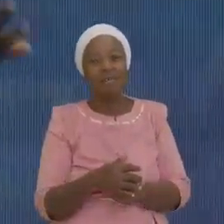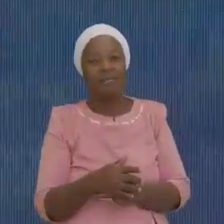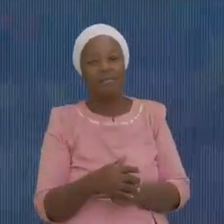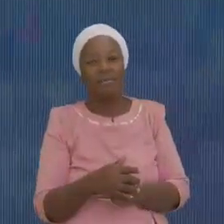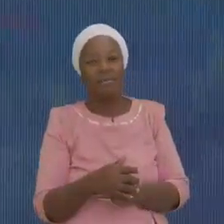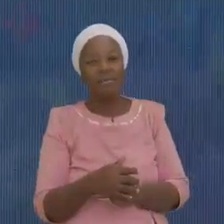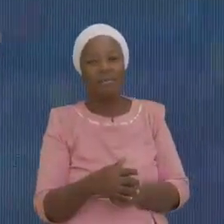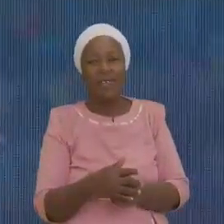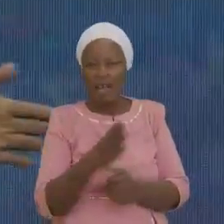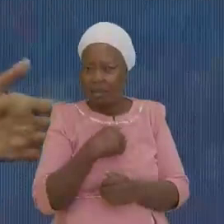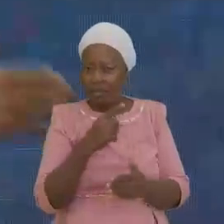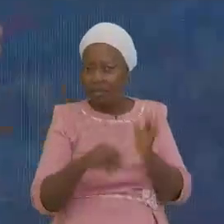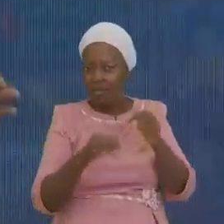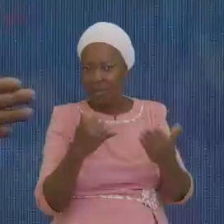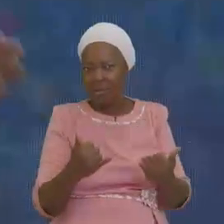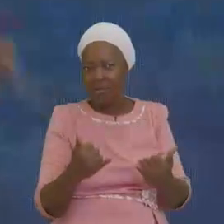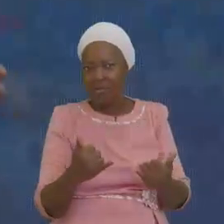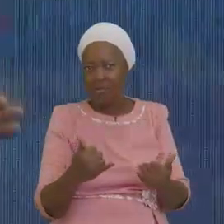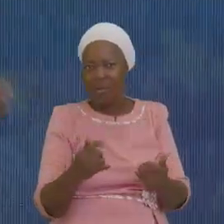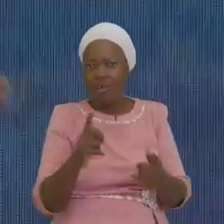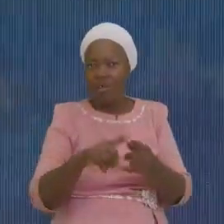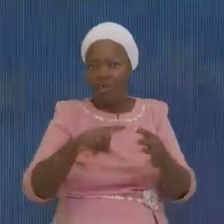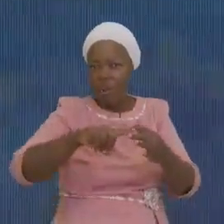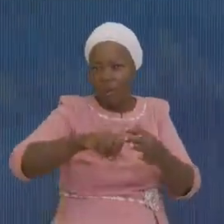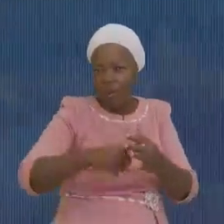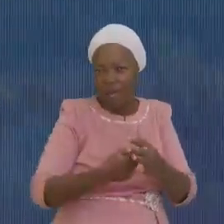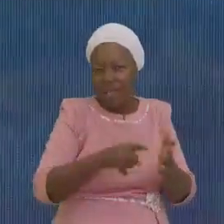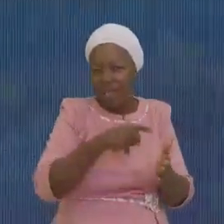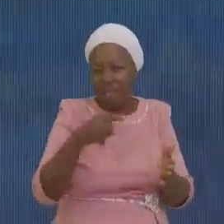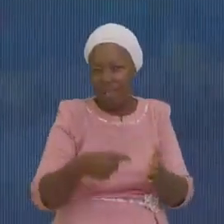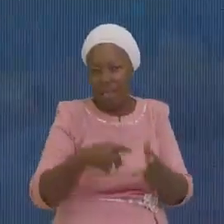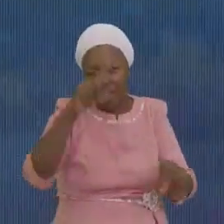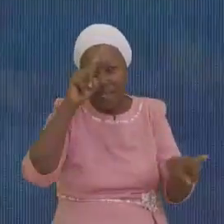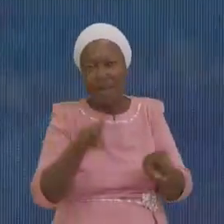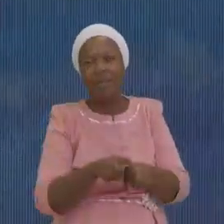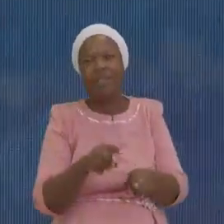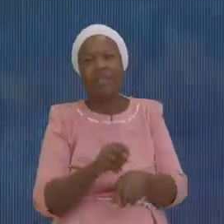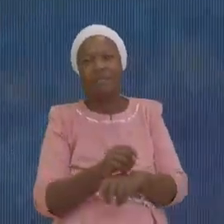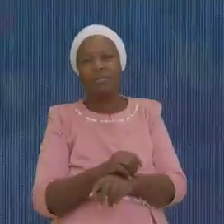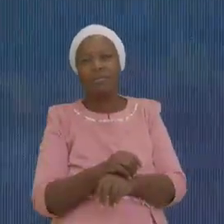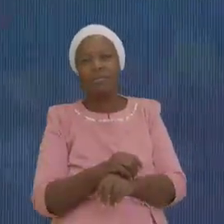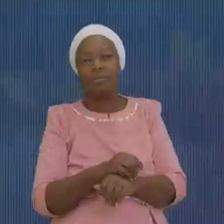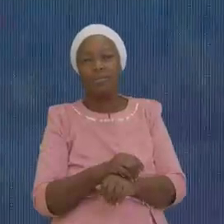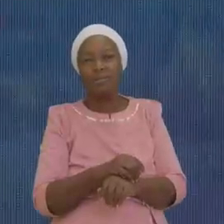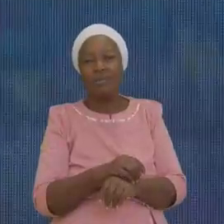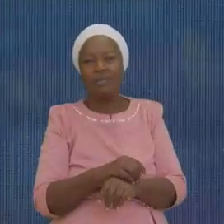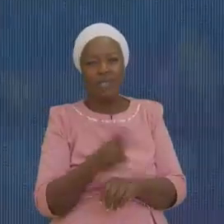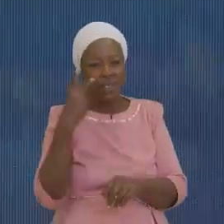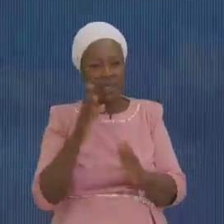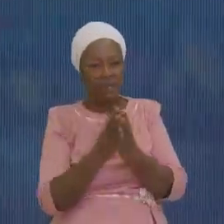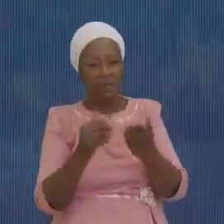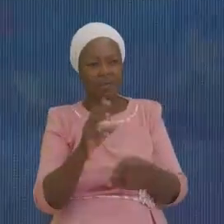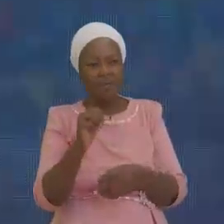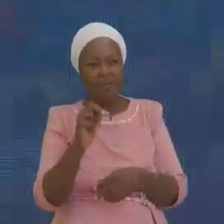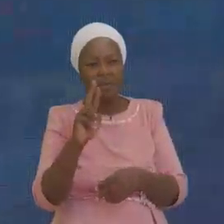And what do? To begin this agreement. Look at Mark